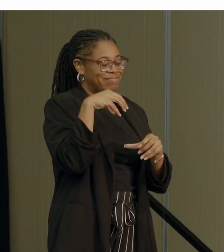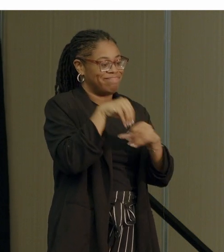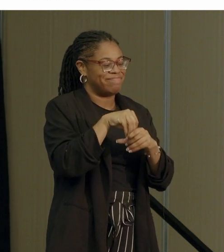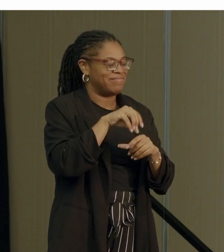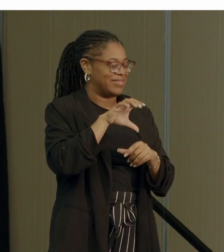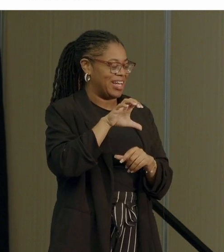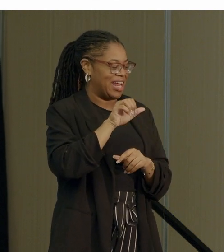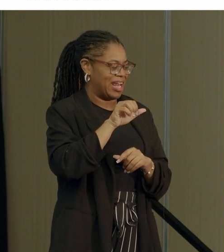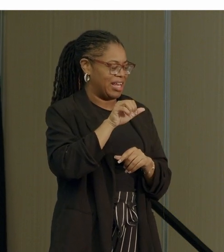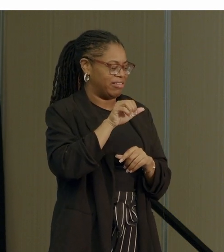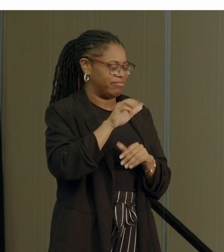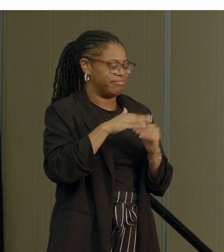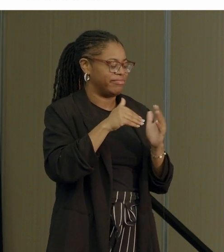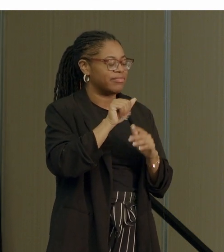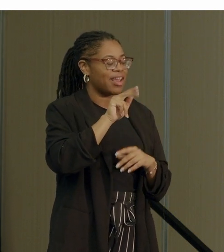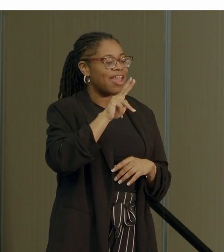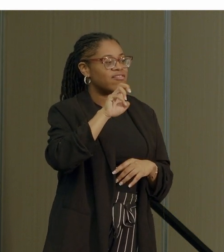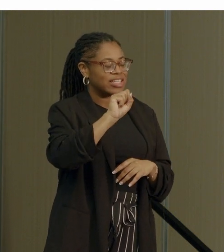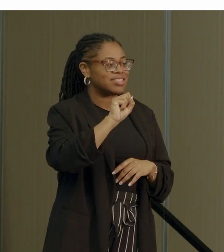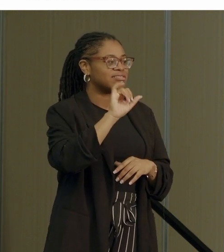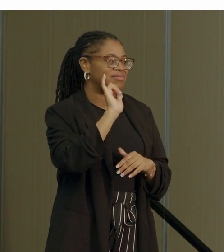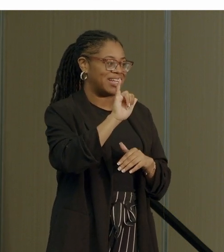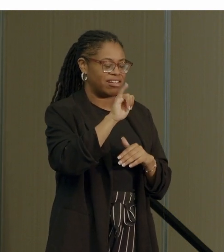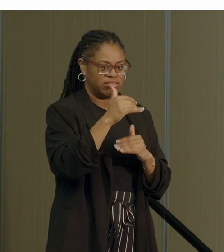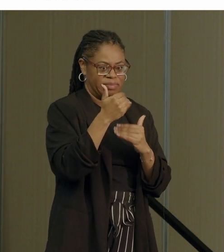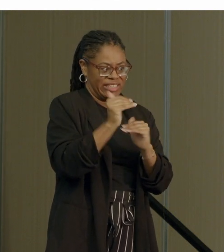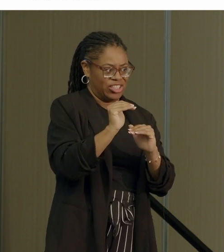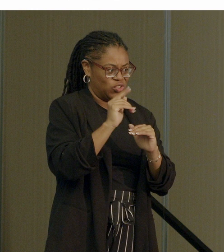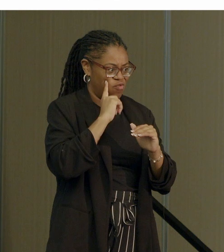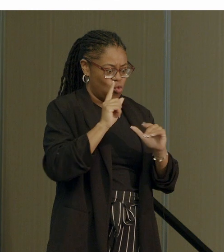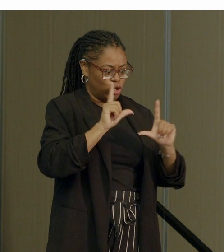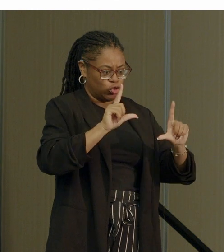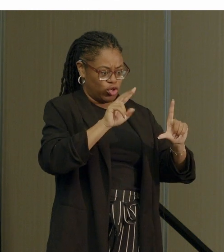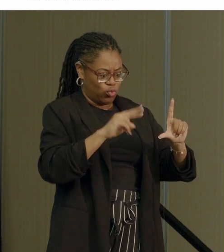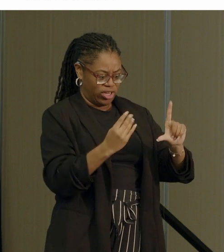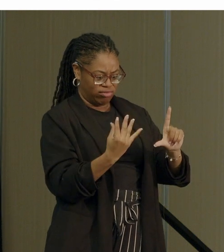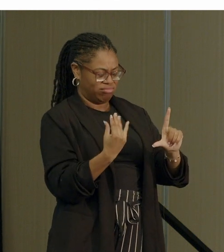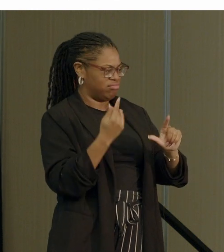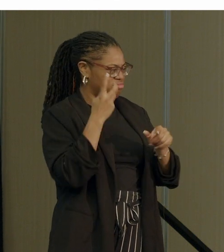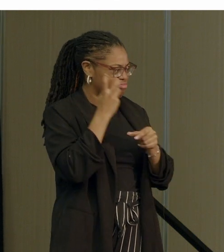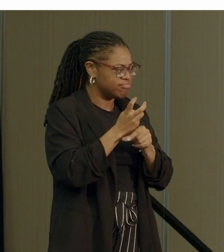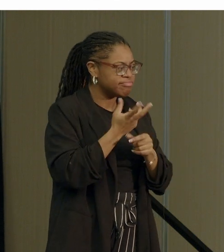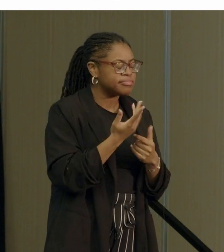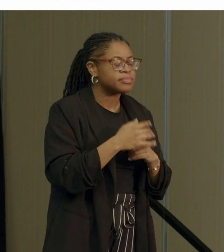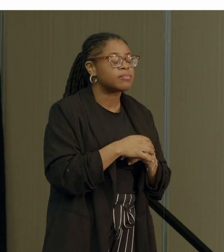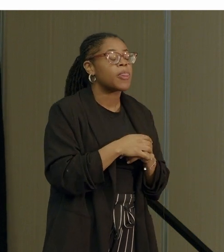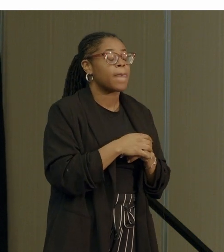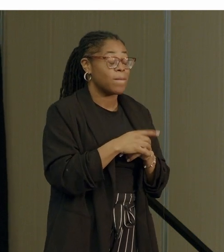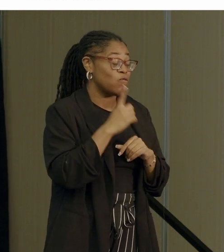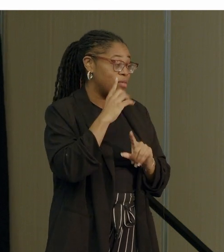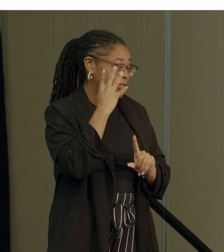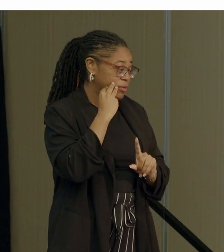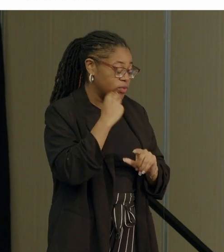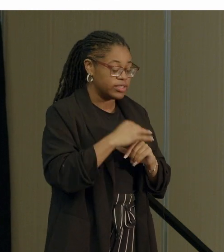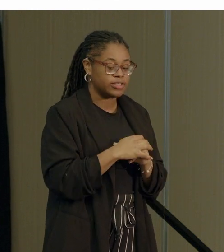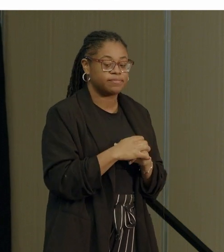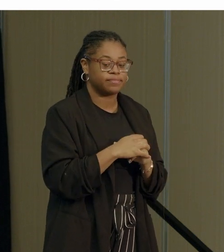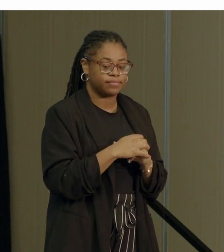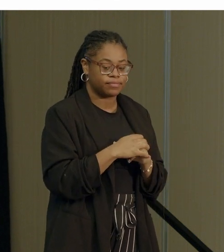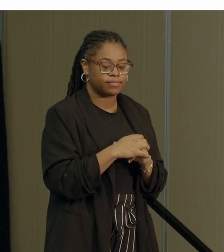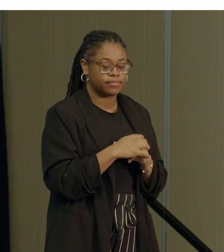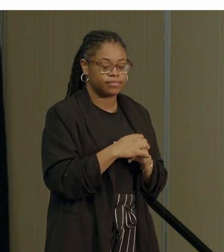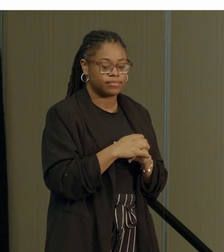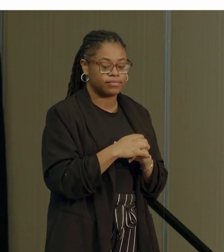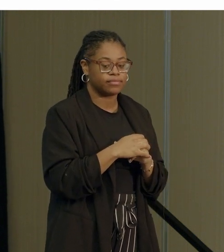And with billions of PDFs on the web, this became a limitation for screen reader users on the screen reader user experience.